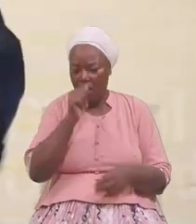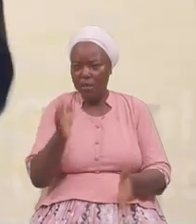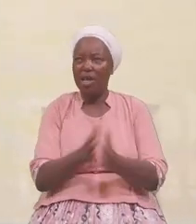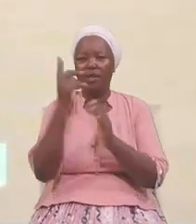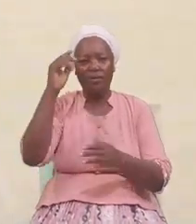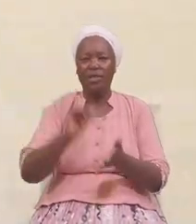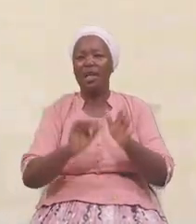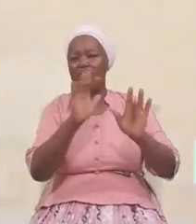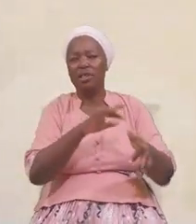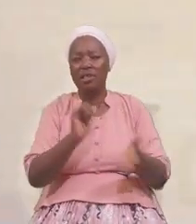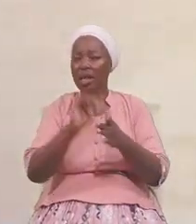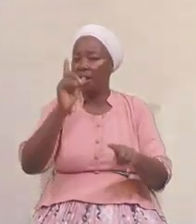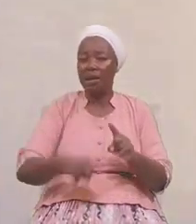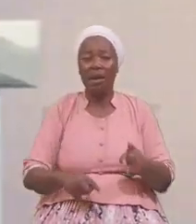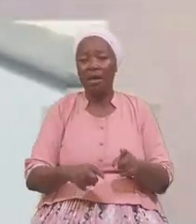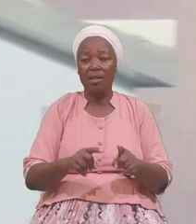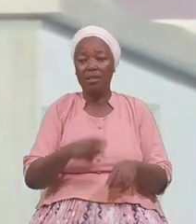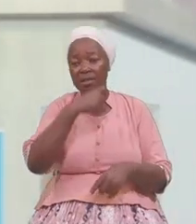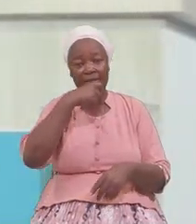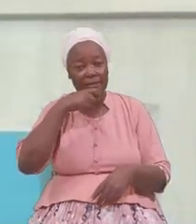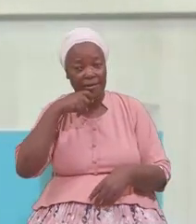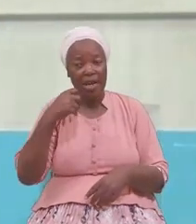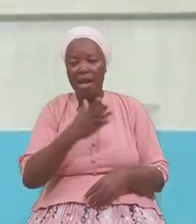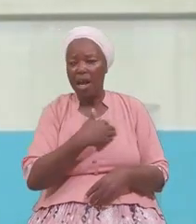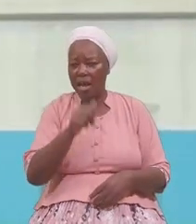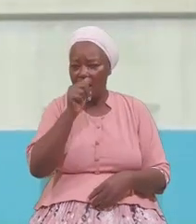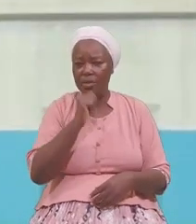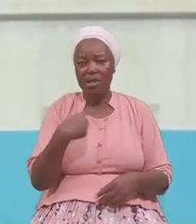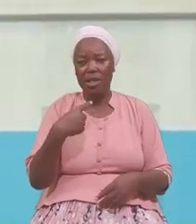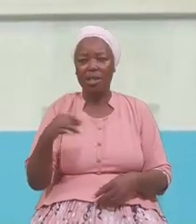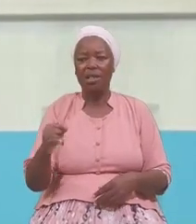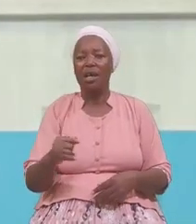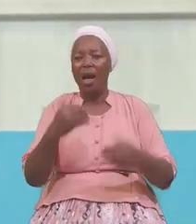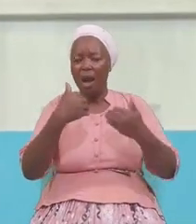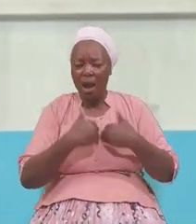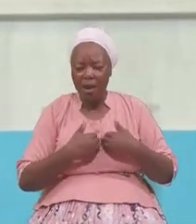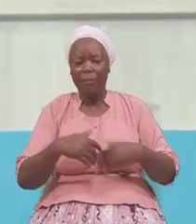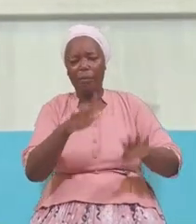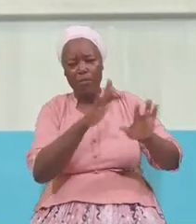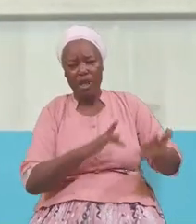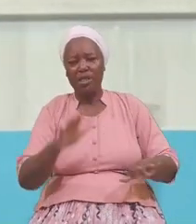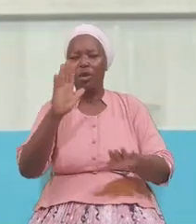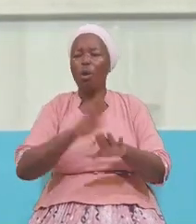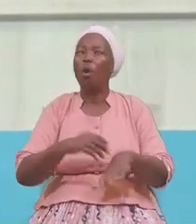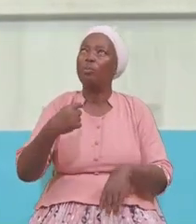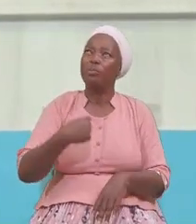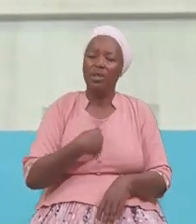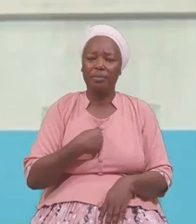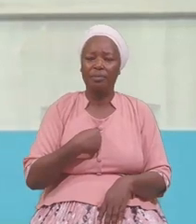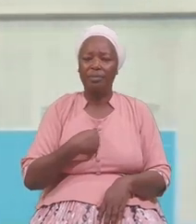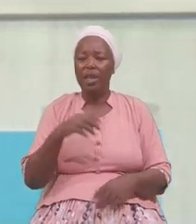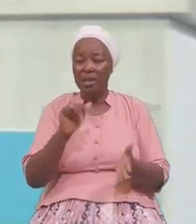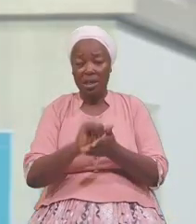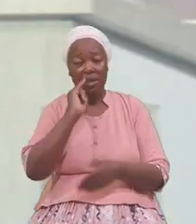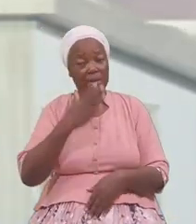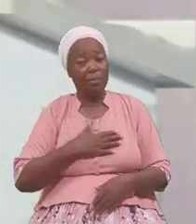mercy that cannot run dry. And I am saying, have mercy on me. That's the